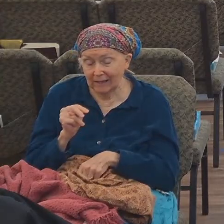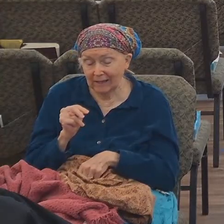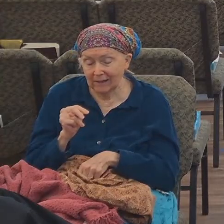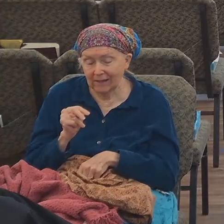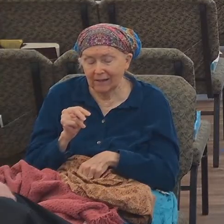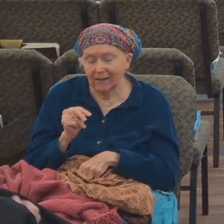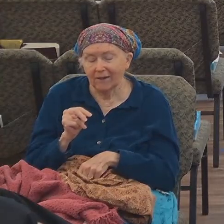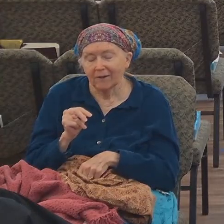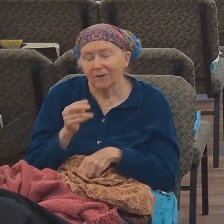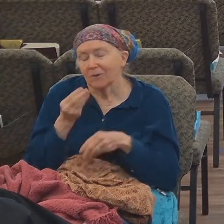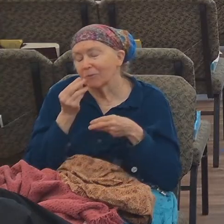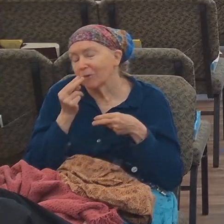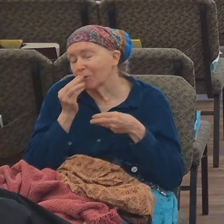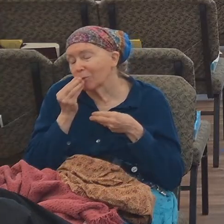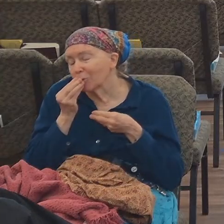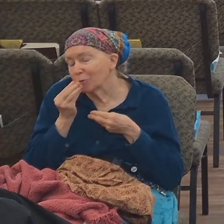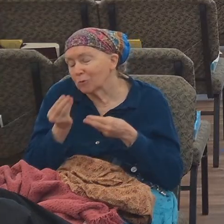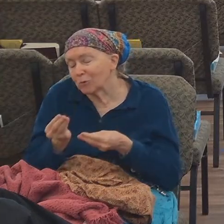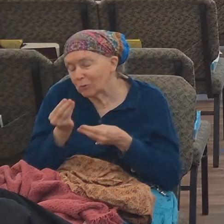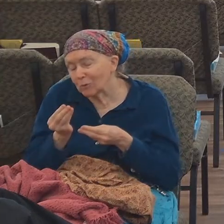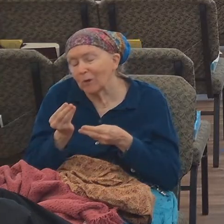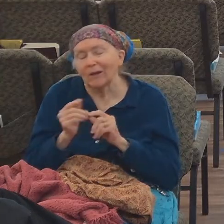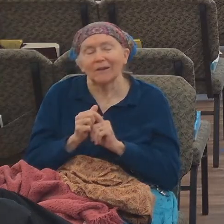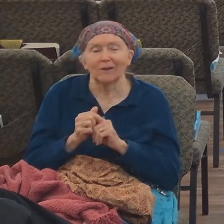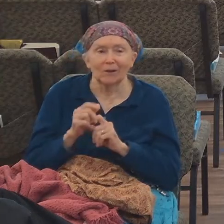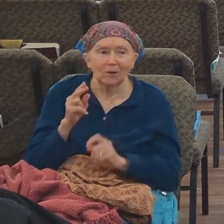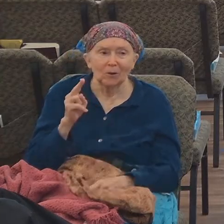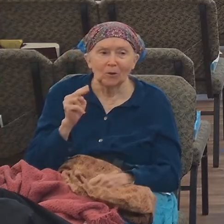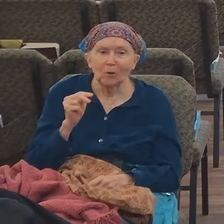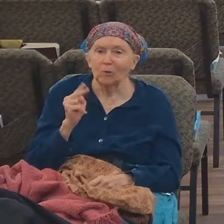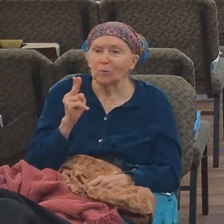Nurturing, yeah. Saying no. Nurturing, right?